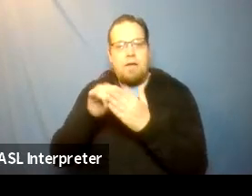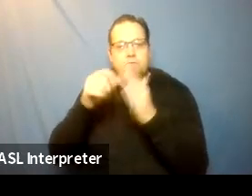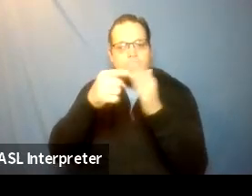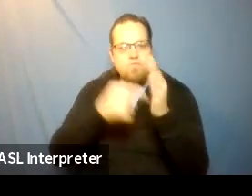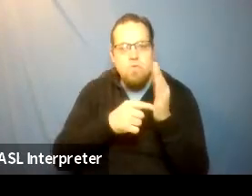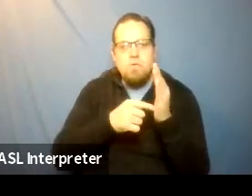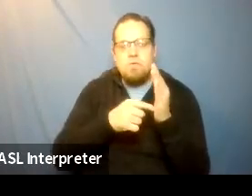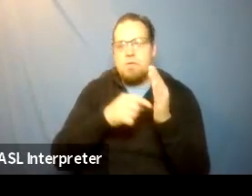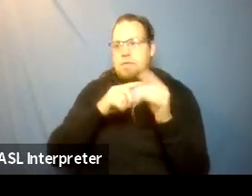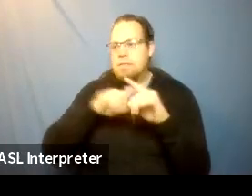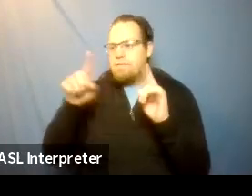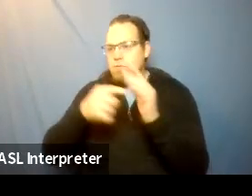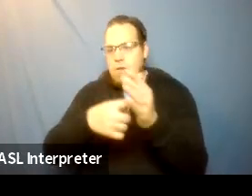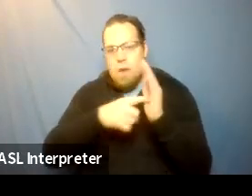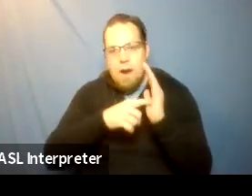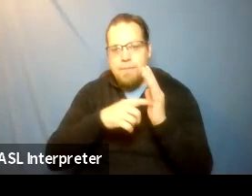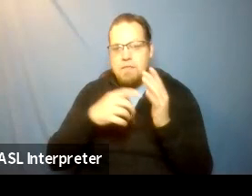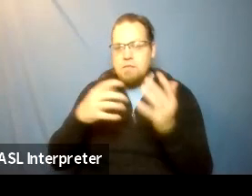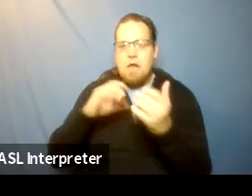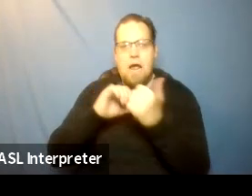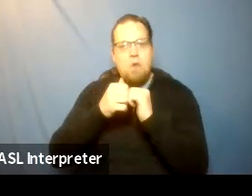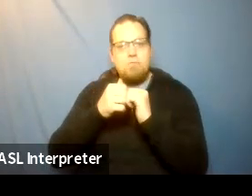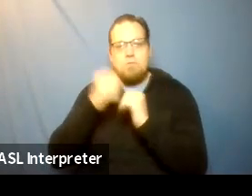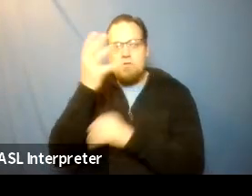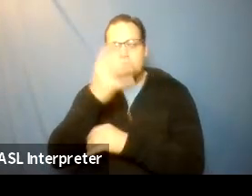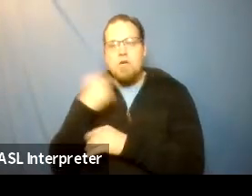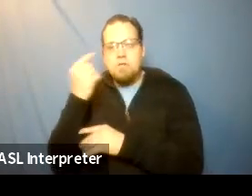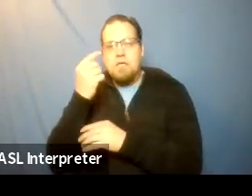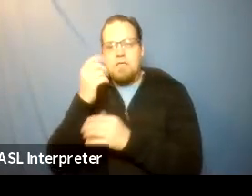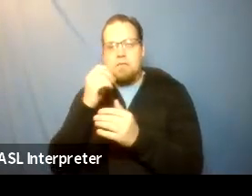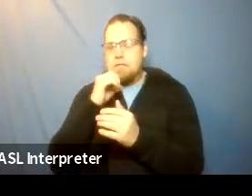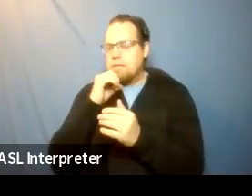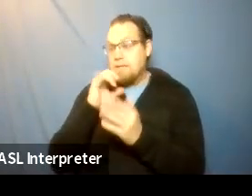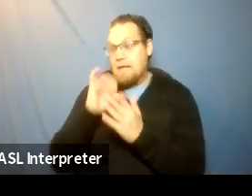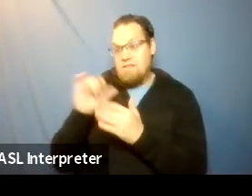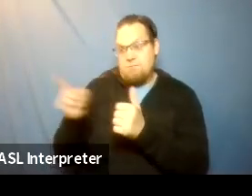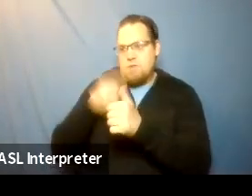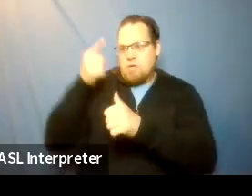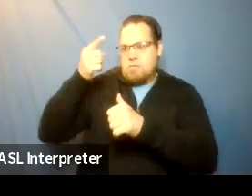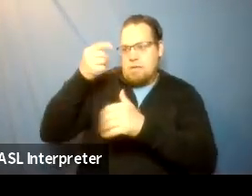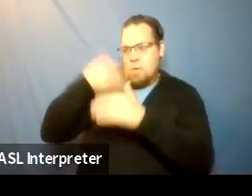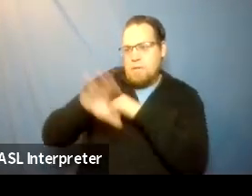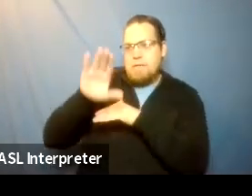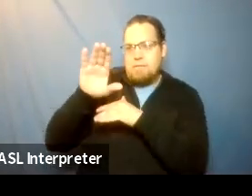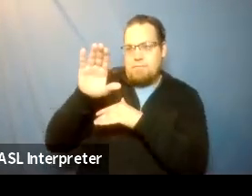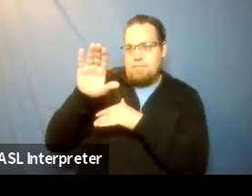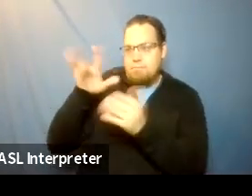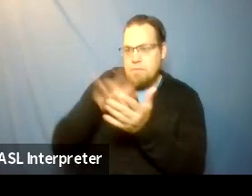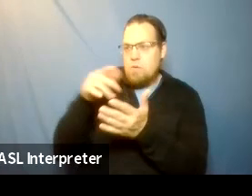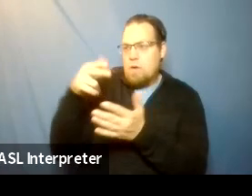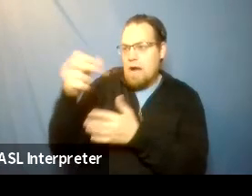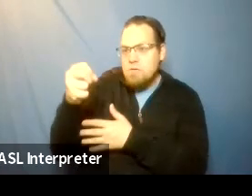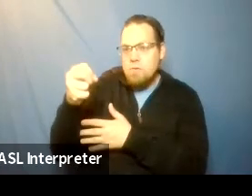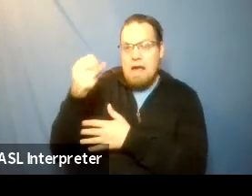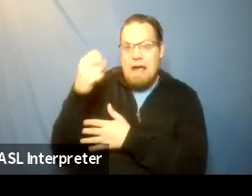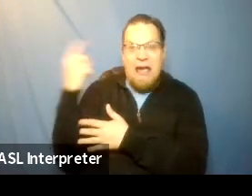the different requirements and how this looks. Not only is it their first entrance into secondary school